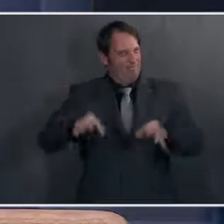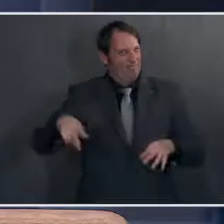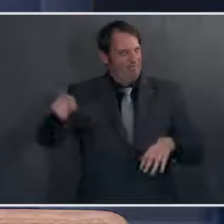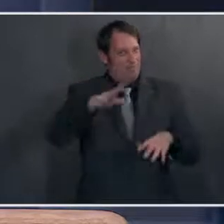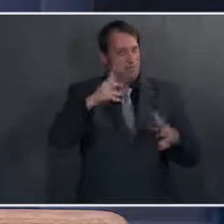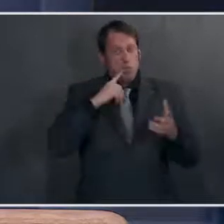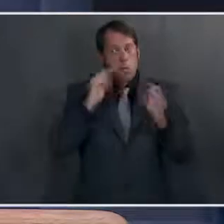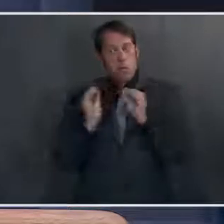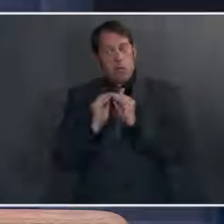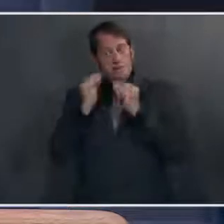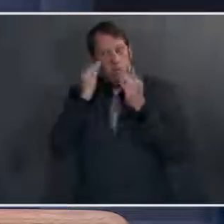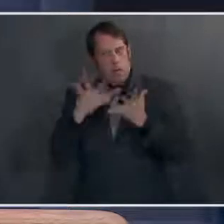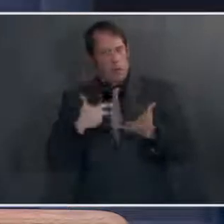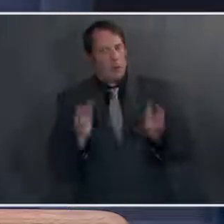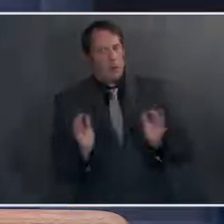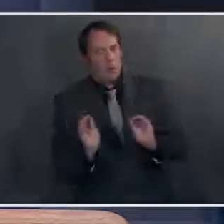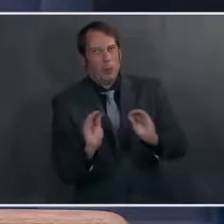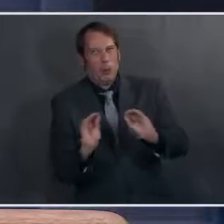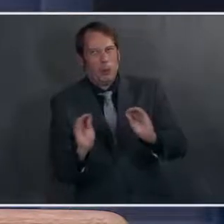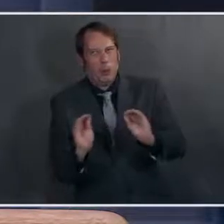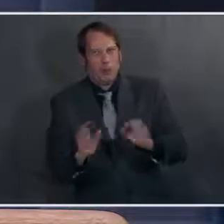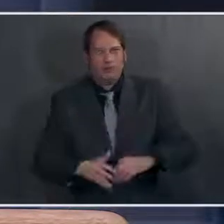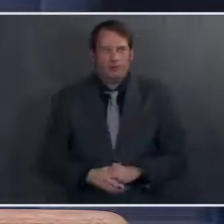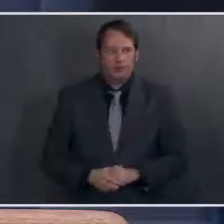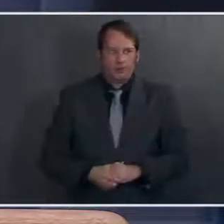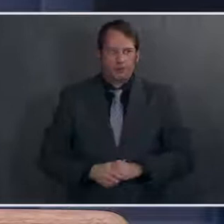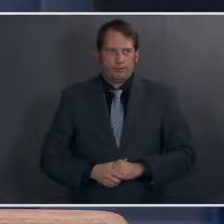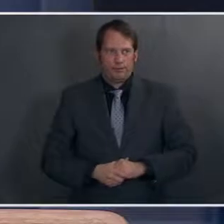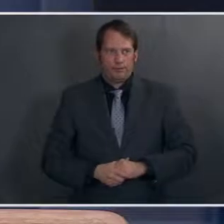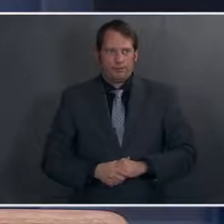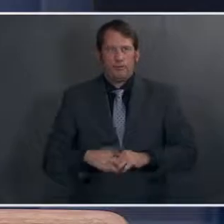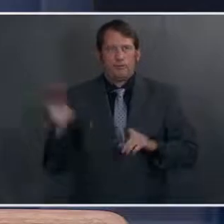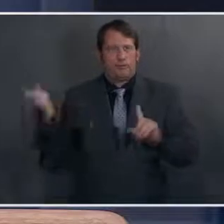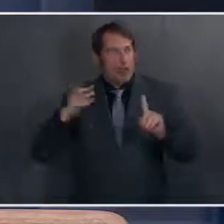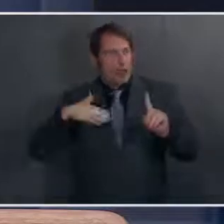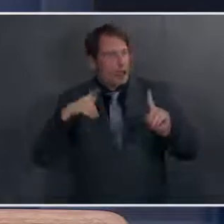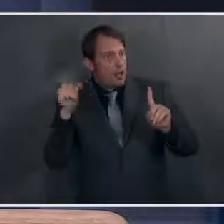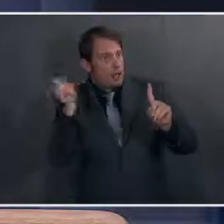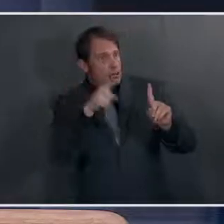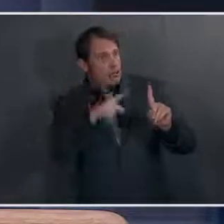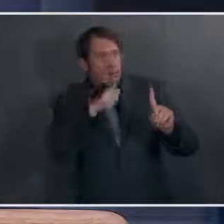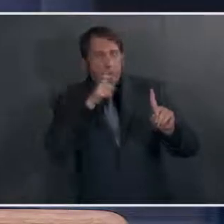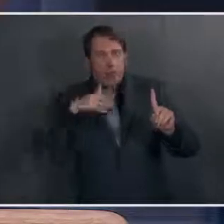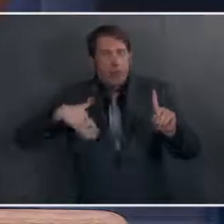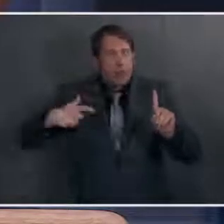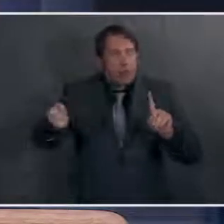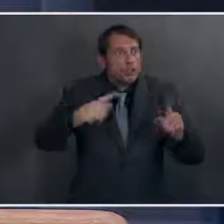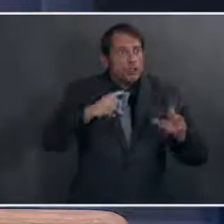All right. Did anyone not get a question? Okay. Thank you, everyone. Thank you.